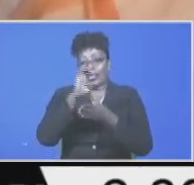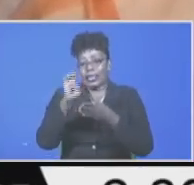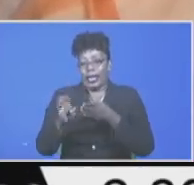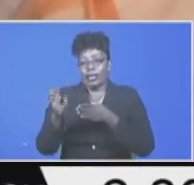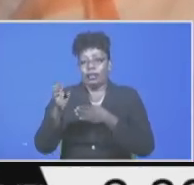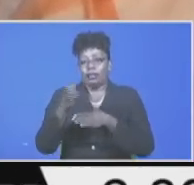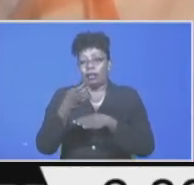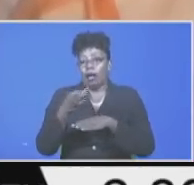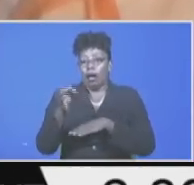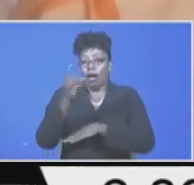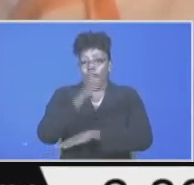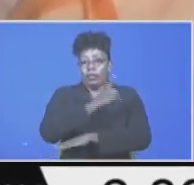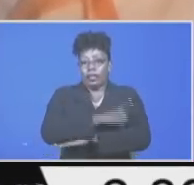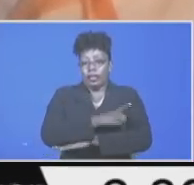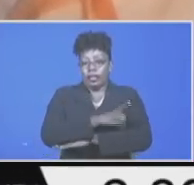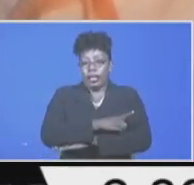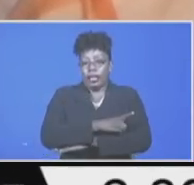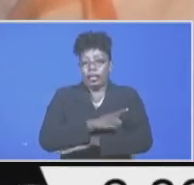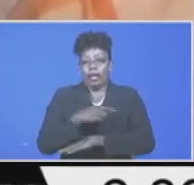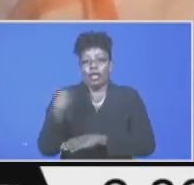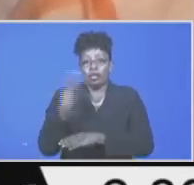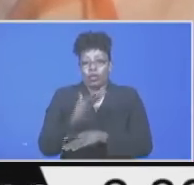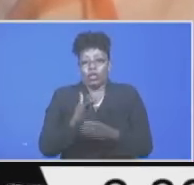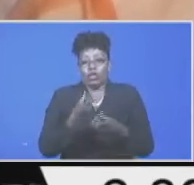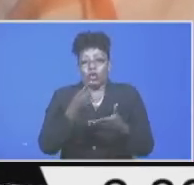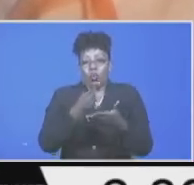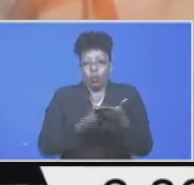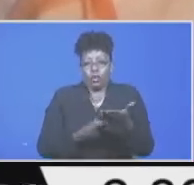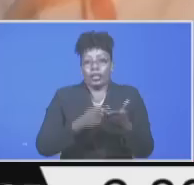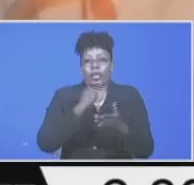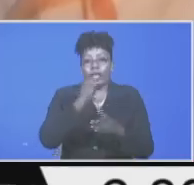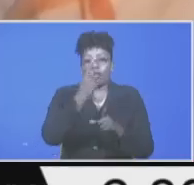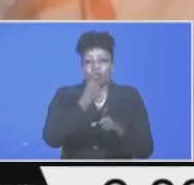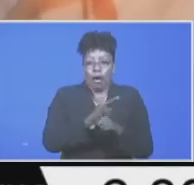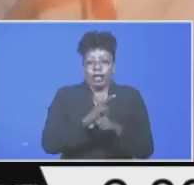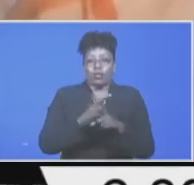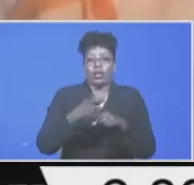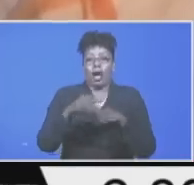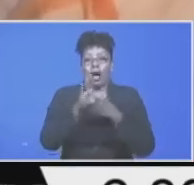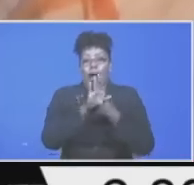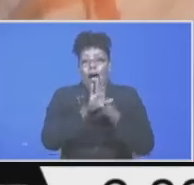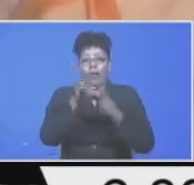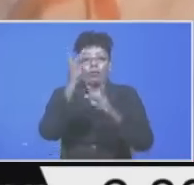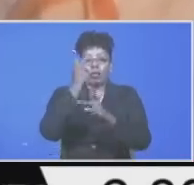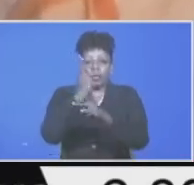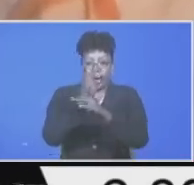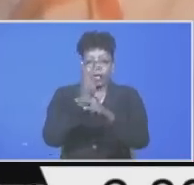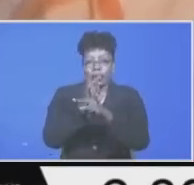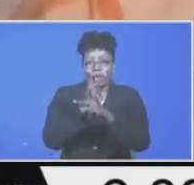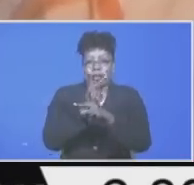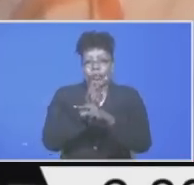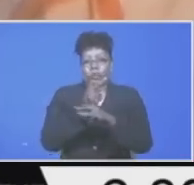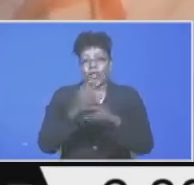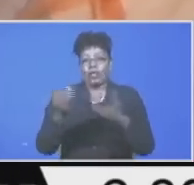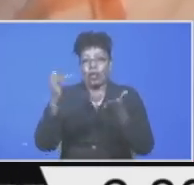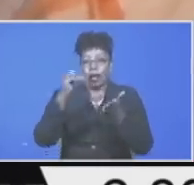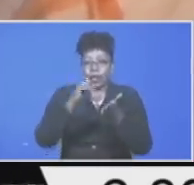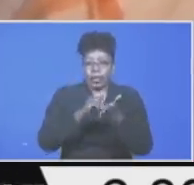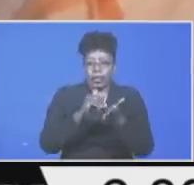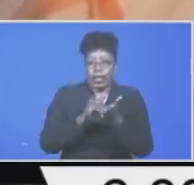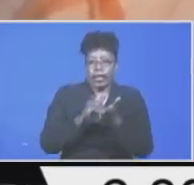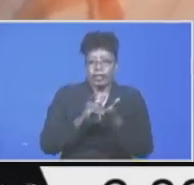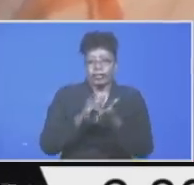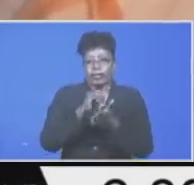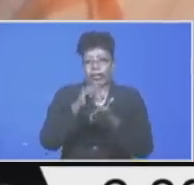day, so long as we do what's right, we're covered. We're going to be protected. So again, just